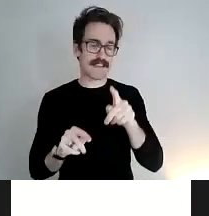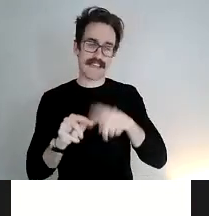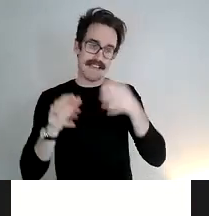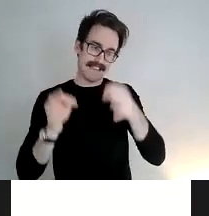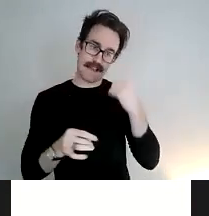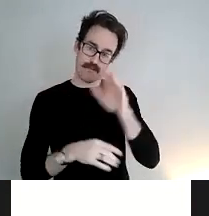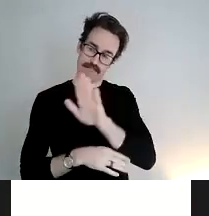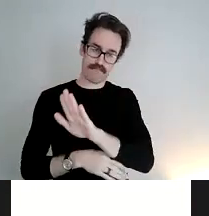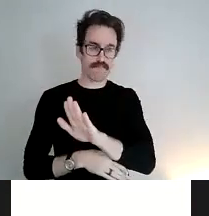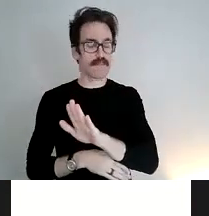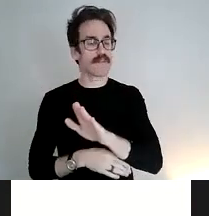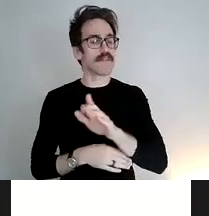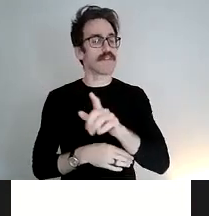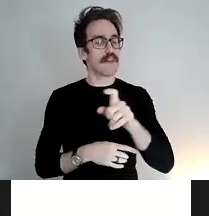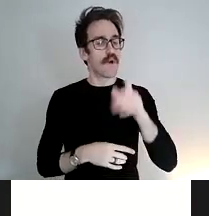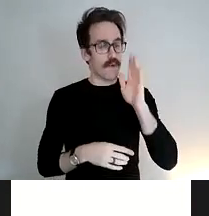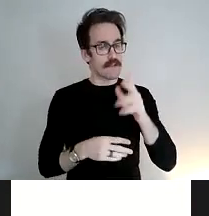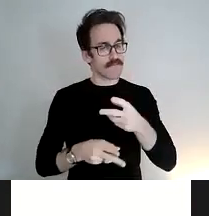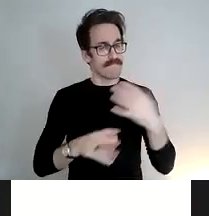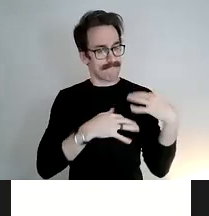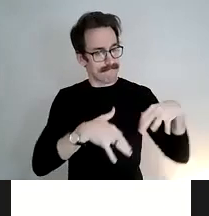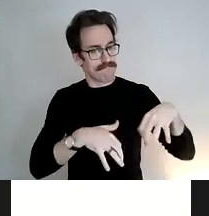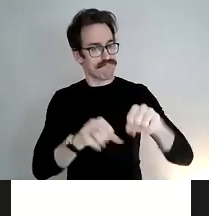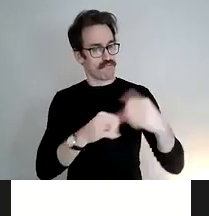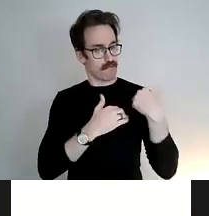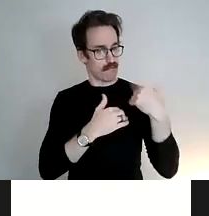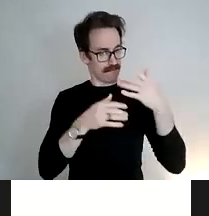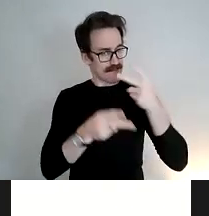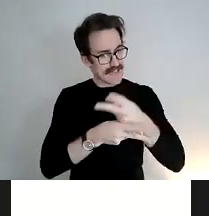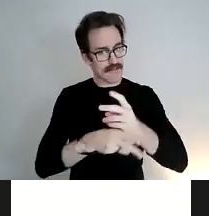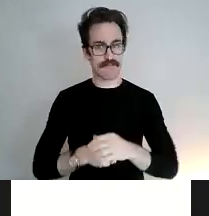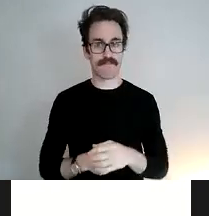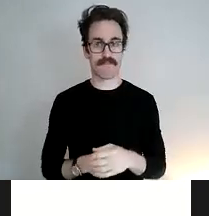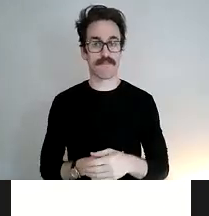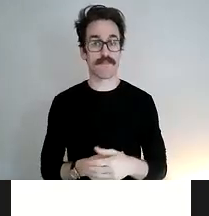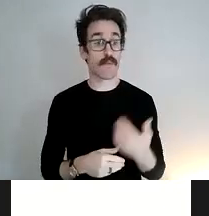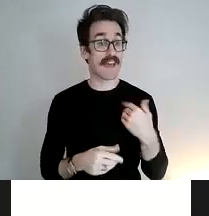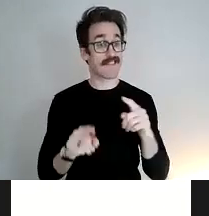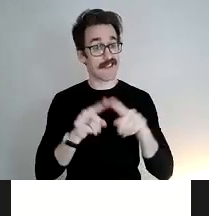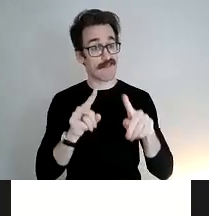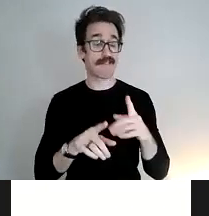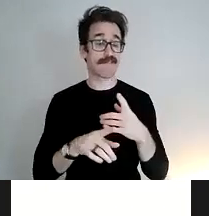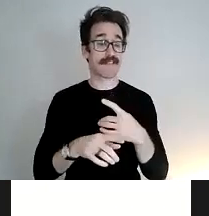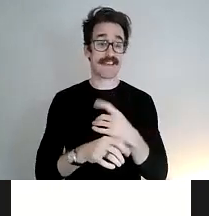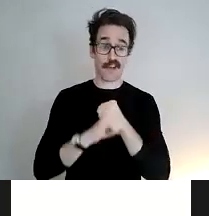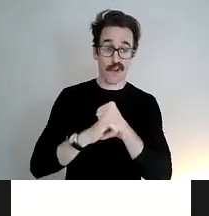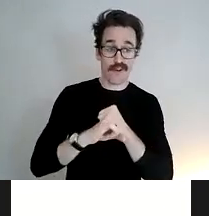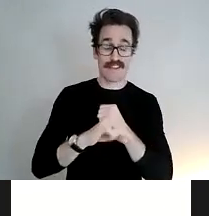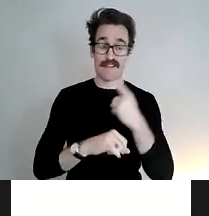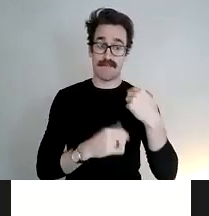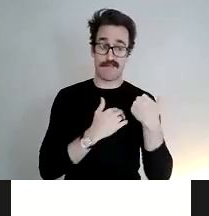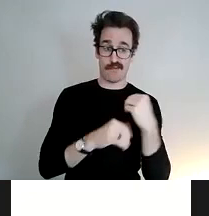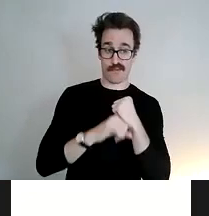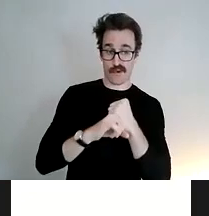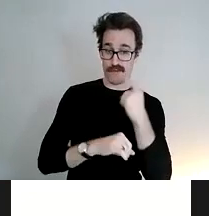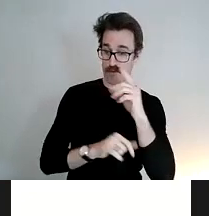that moment. We keep a register of court-appointed guardians. Our office can become a state trustee for people who've died without a will or